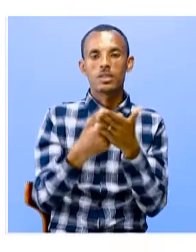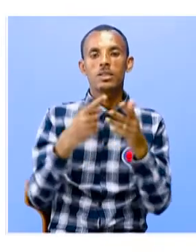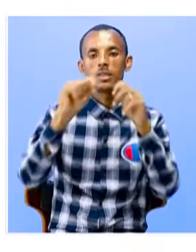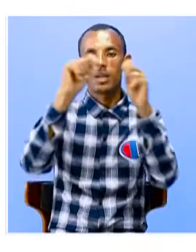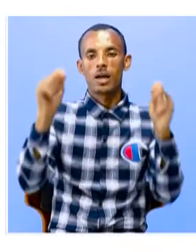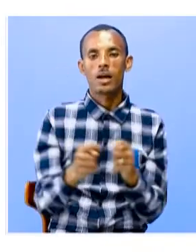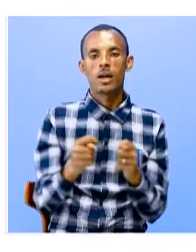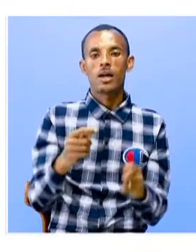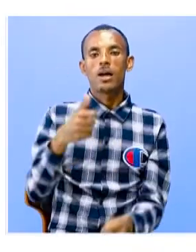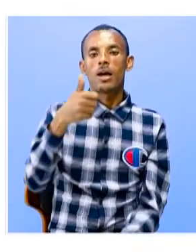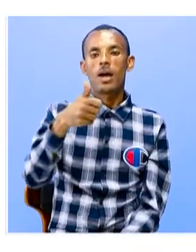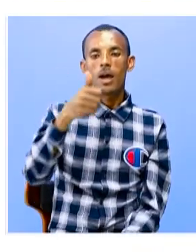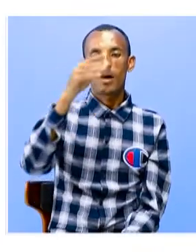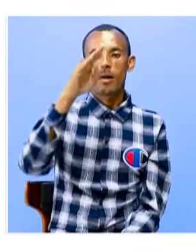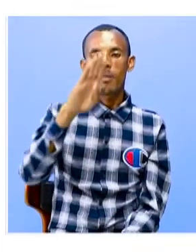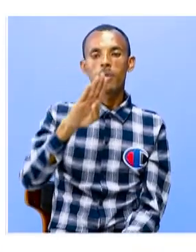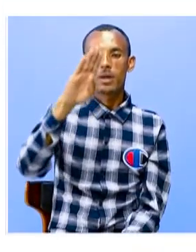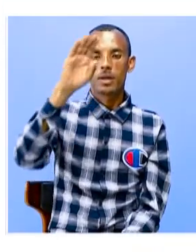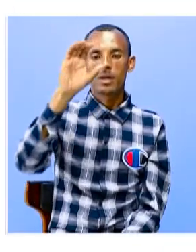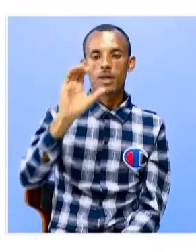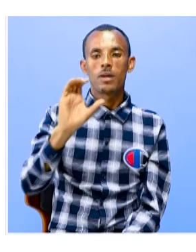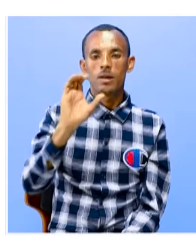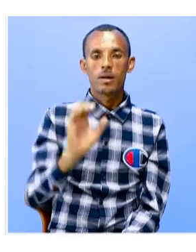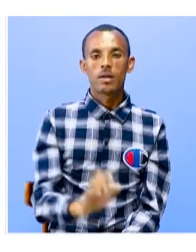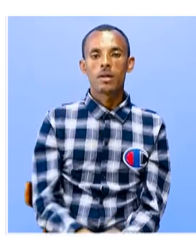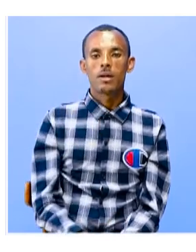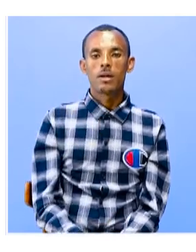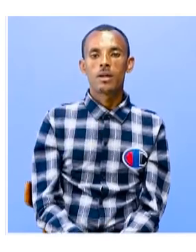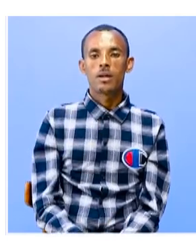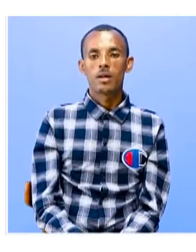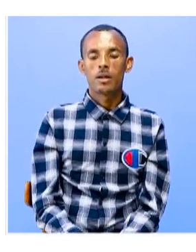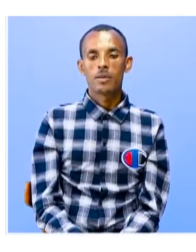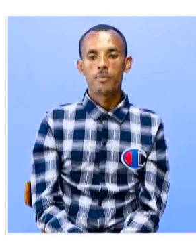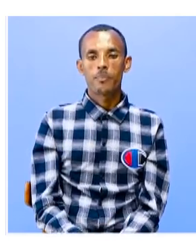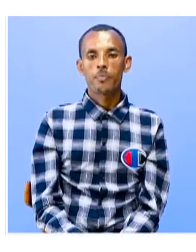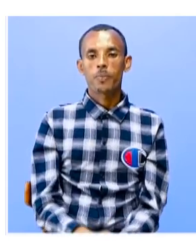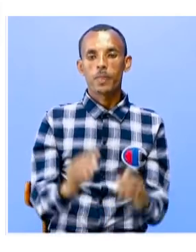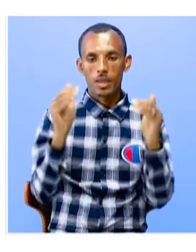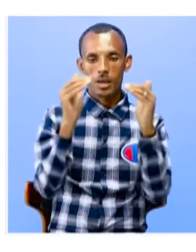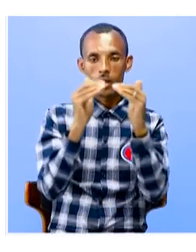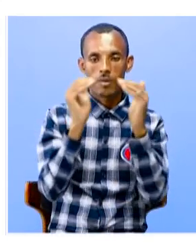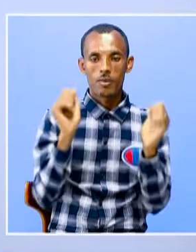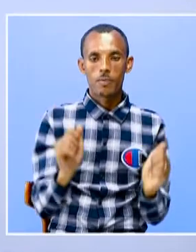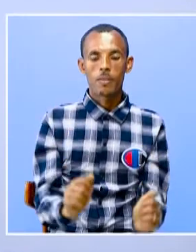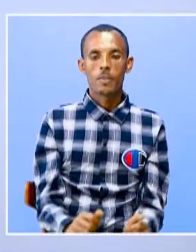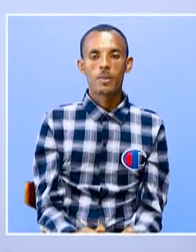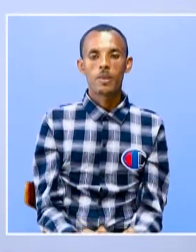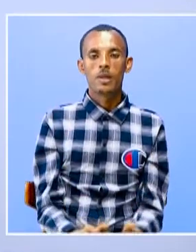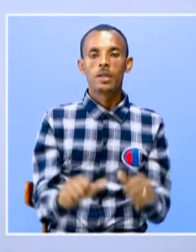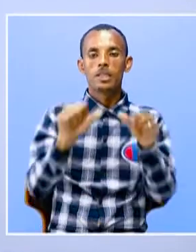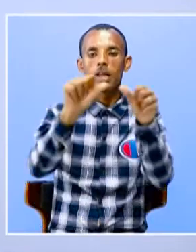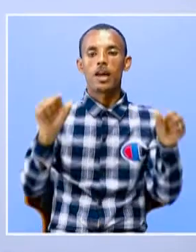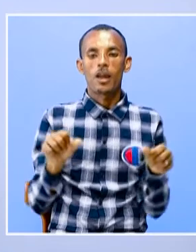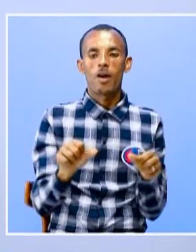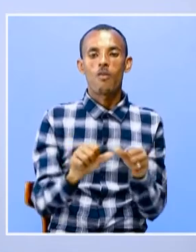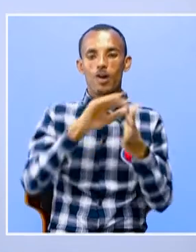ABC, area of triangle ABC will be equal to the area of